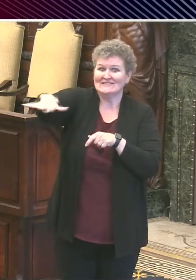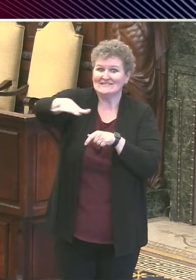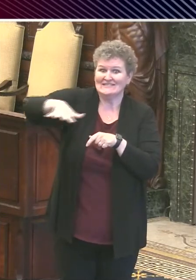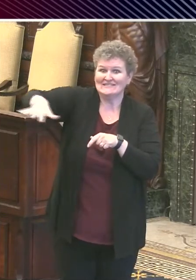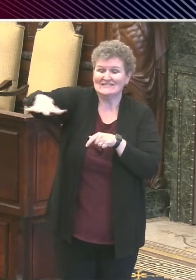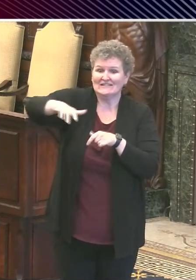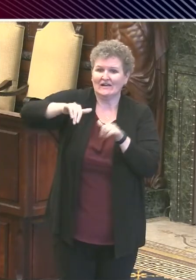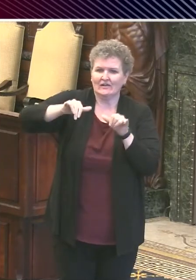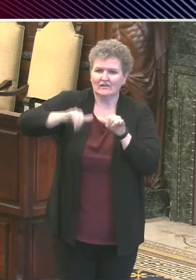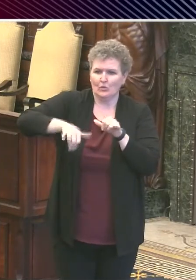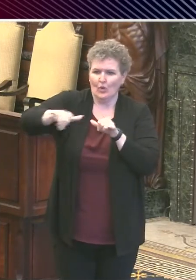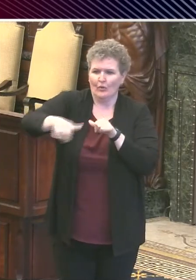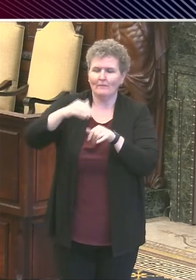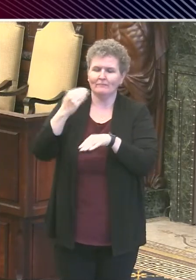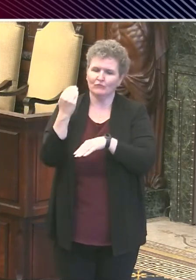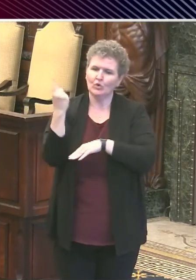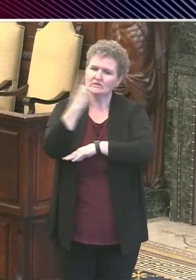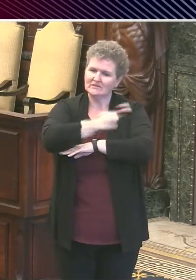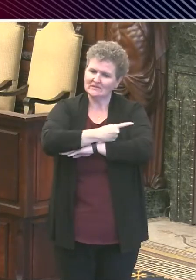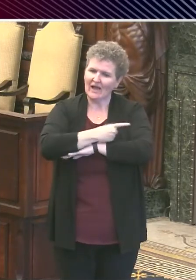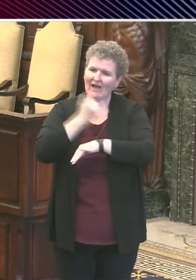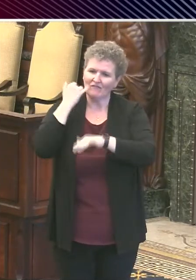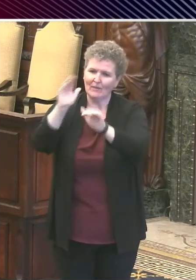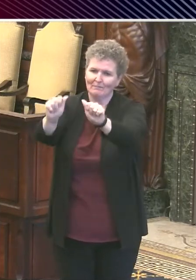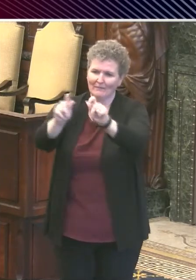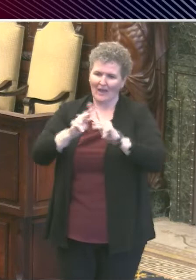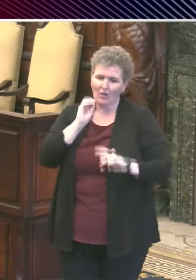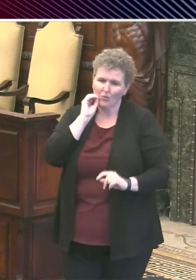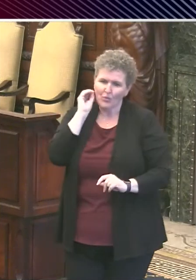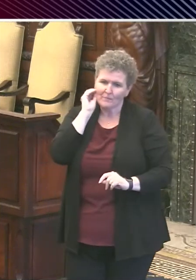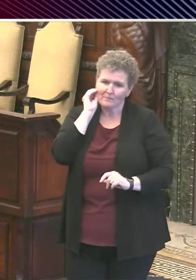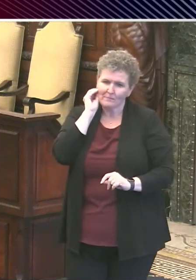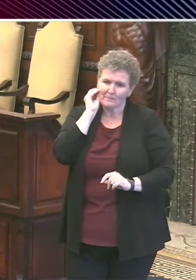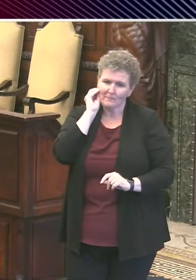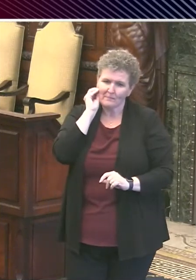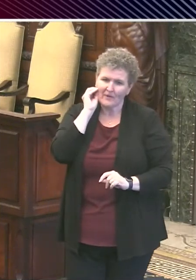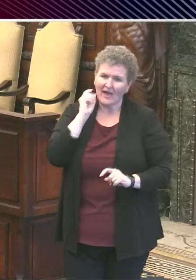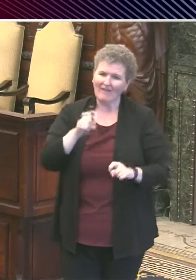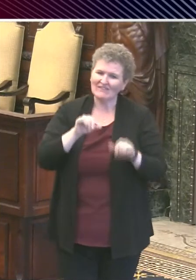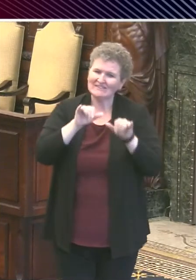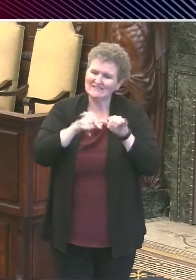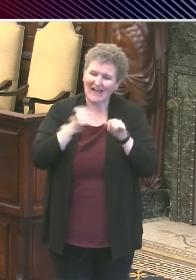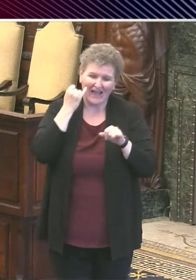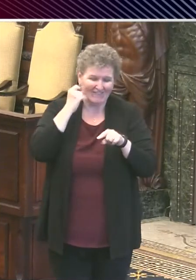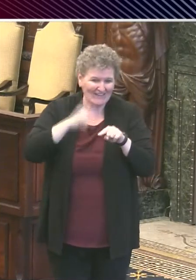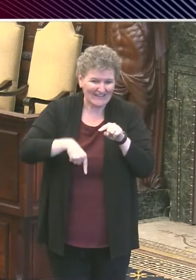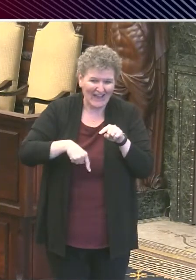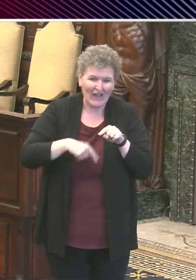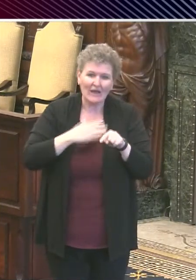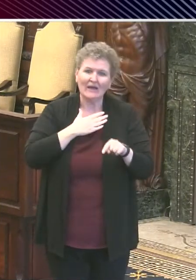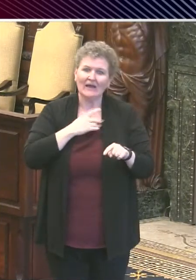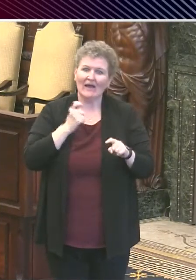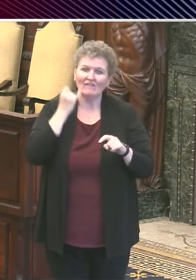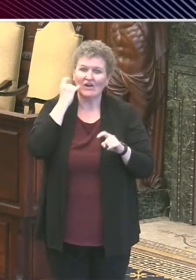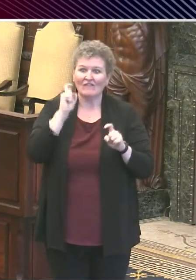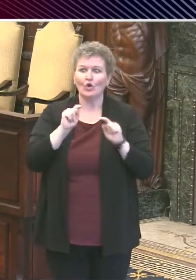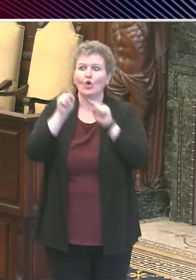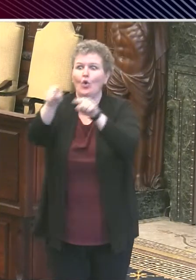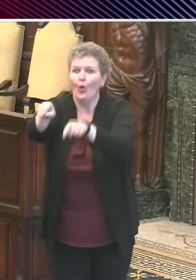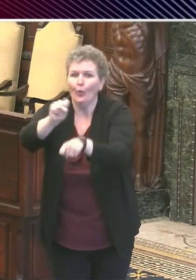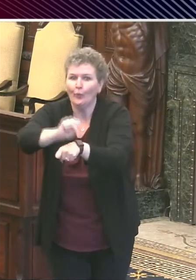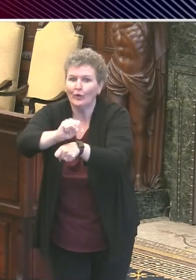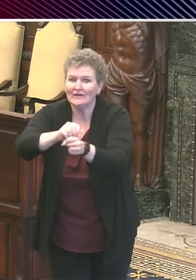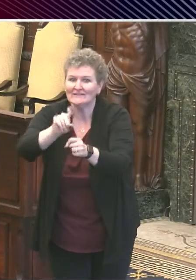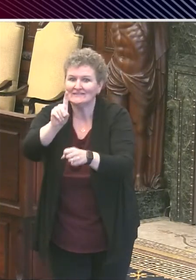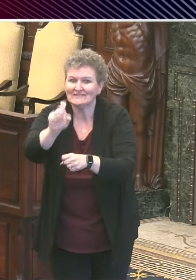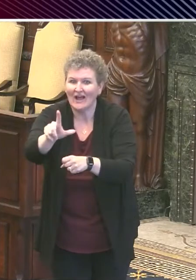they come back to Philadelphia. Instead, we said they should do that, but if they can't do that, if they have to work, and many people who have to work, then